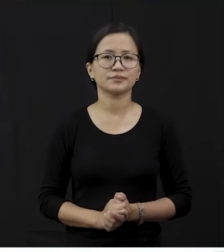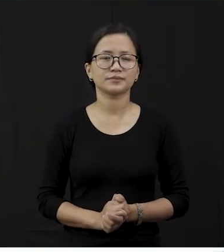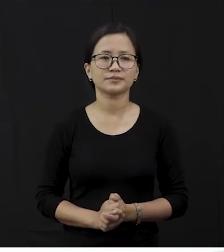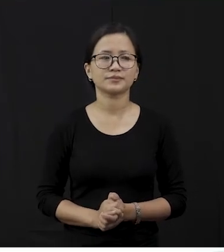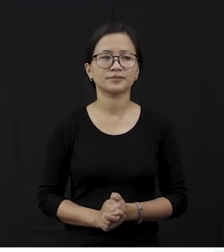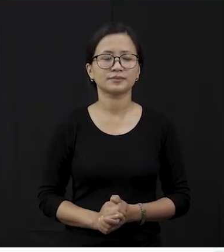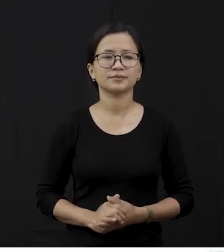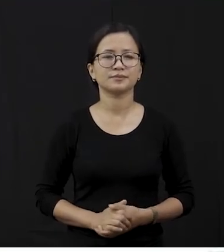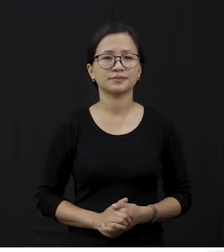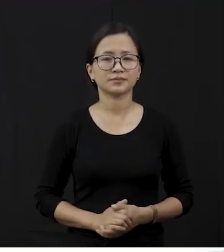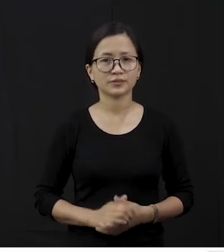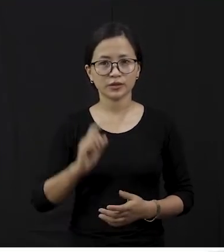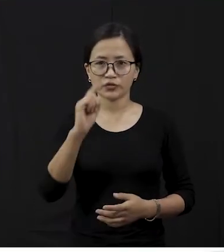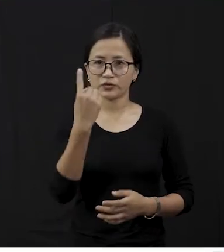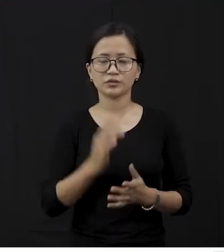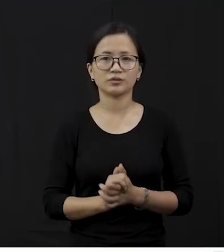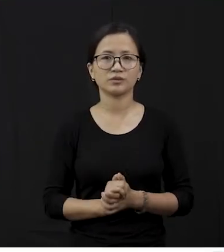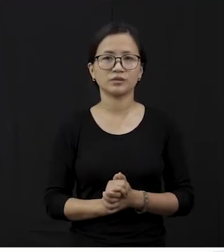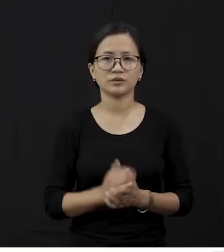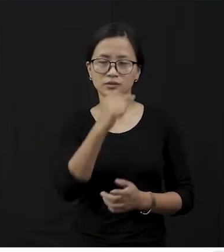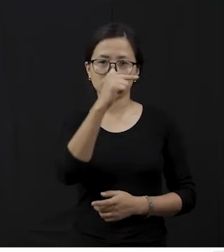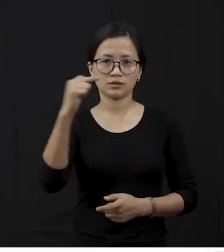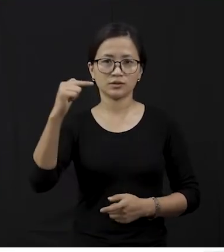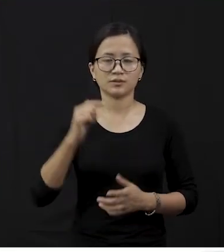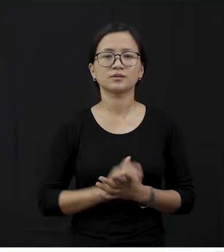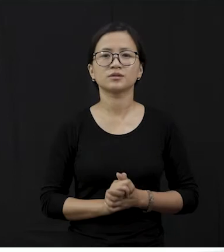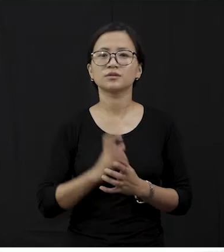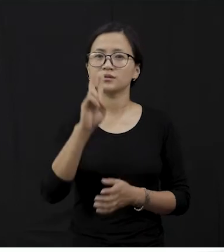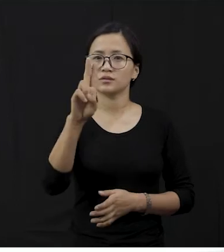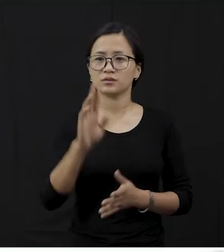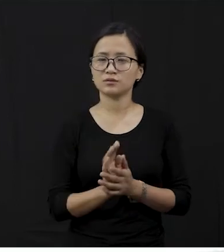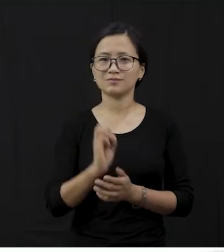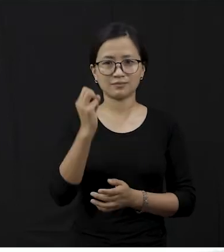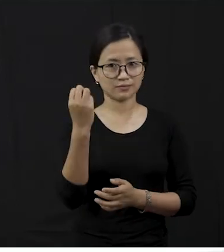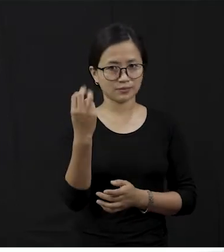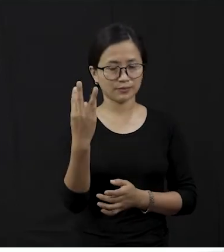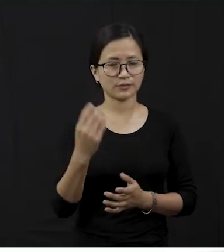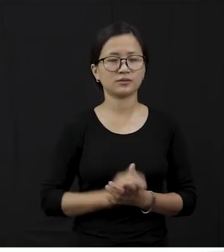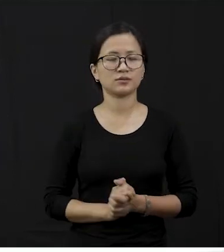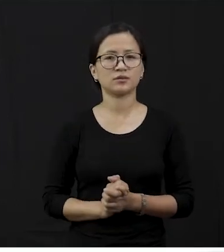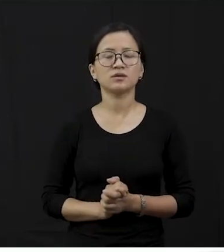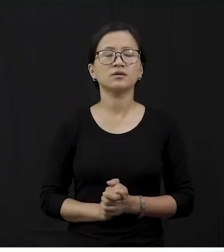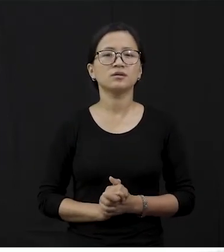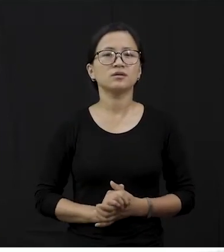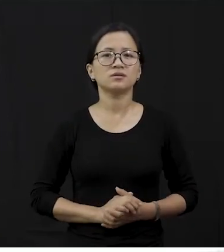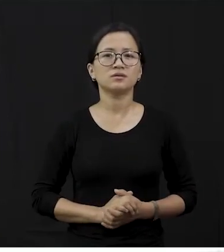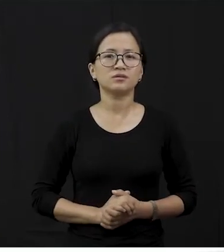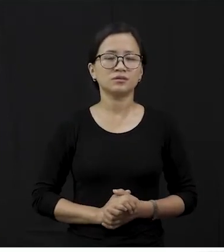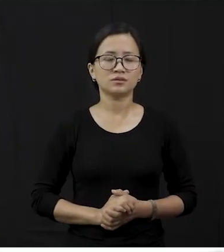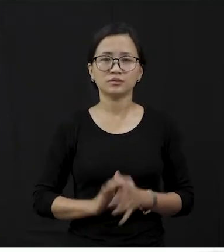Then first we are going to subtract two-digit numbers. Here we have